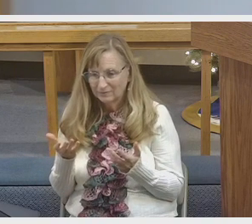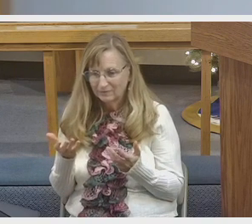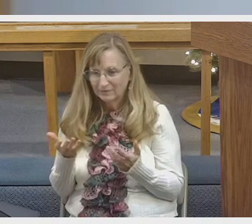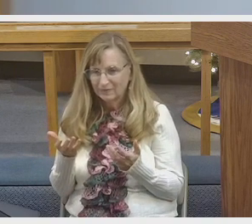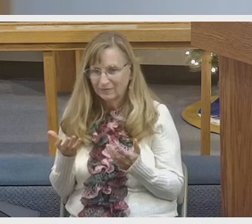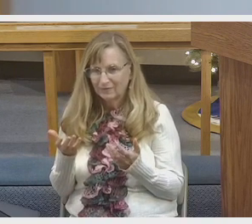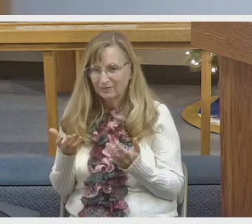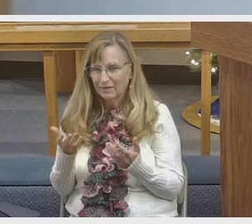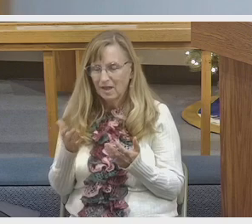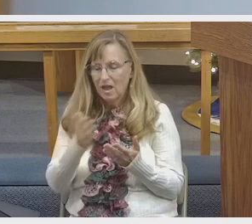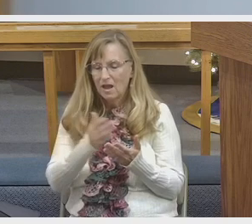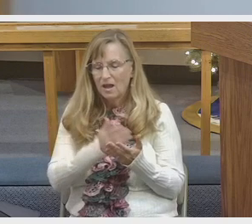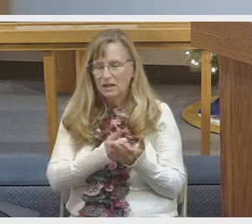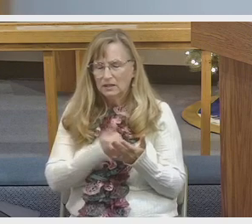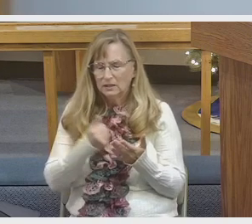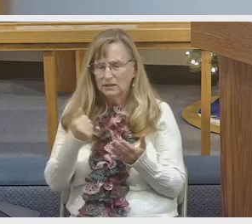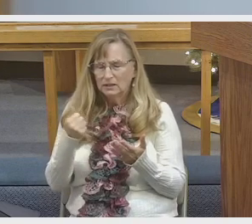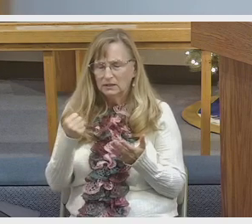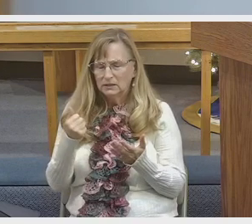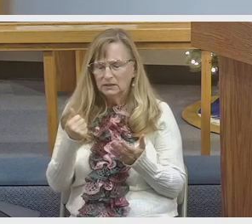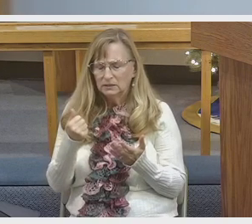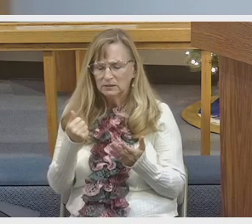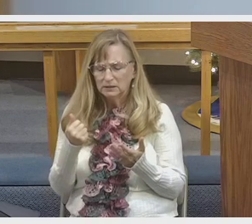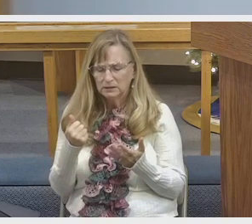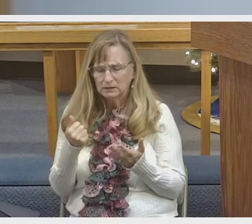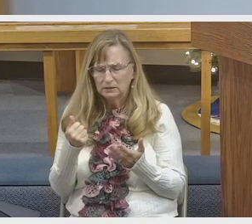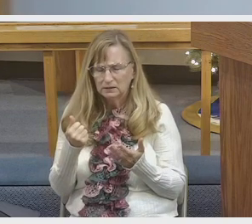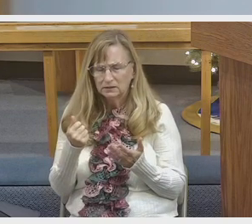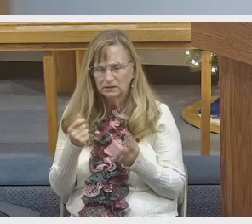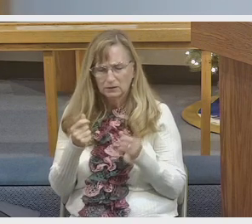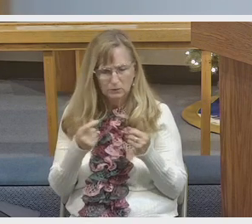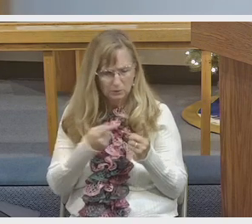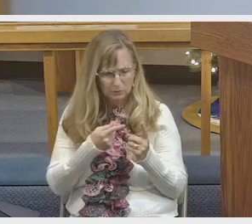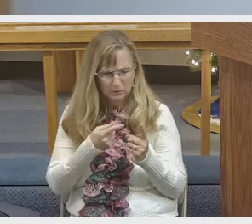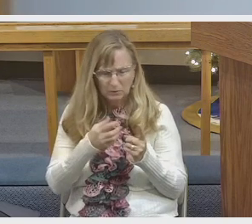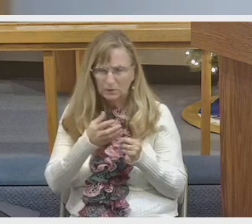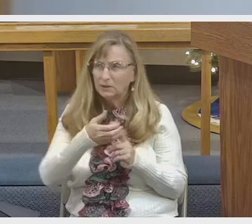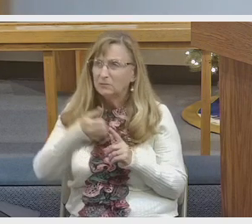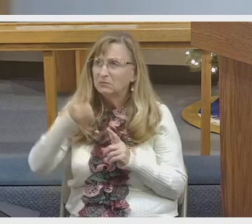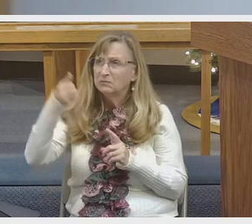is to take that loved one away from you into heaven